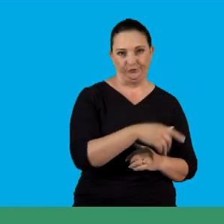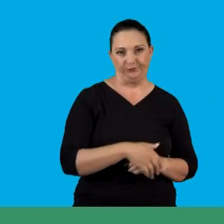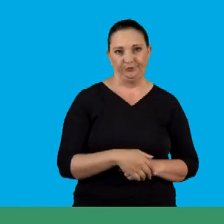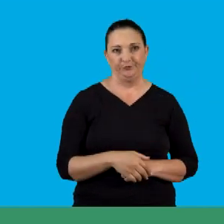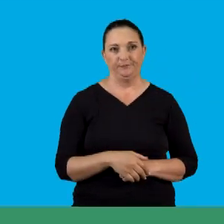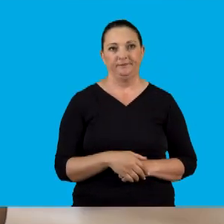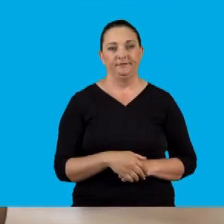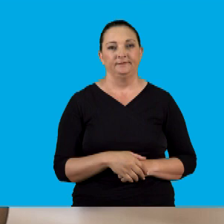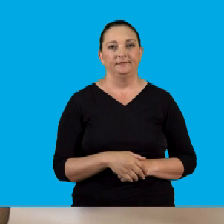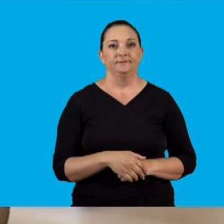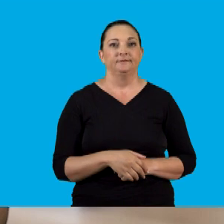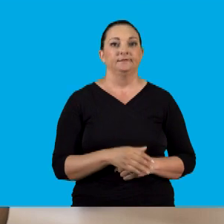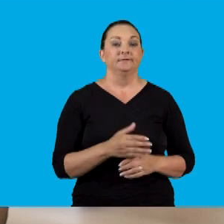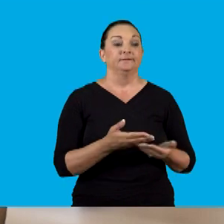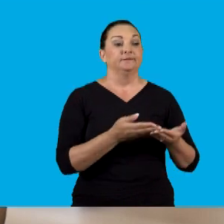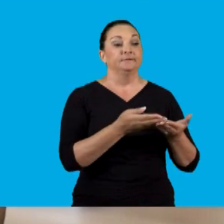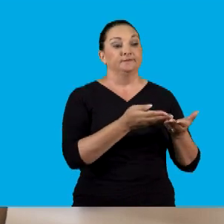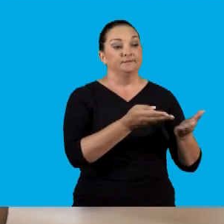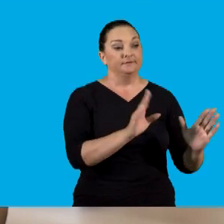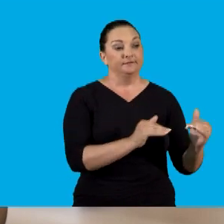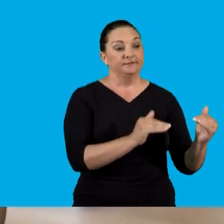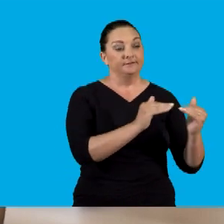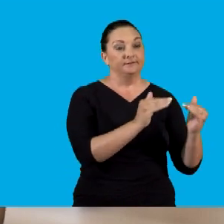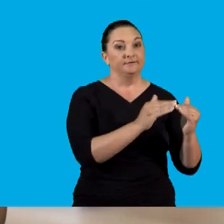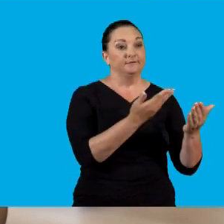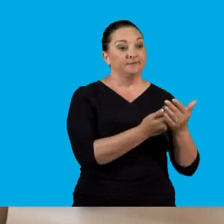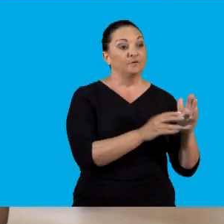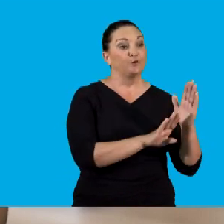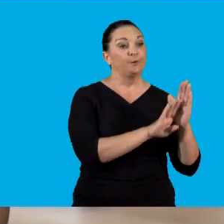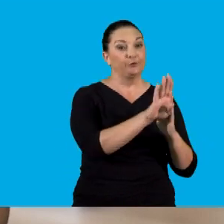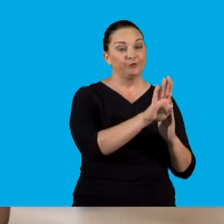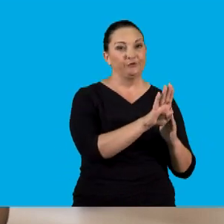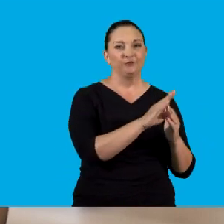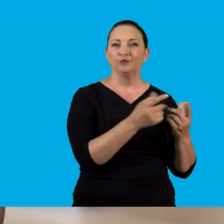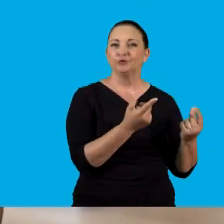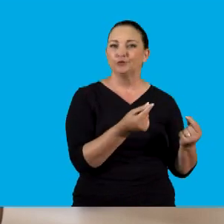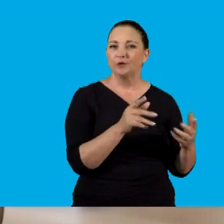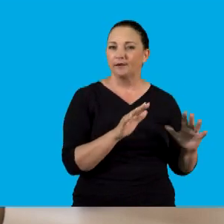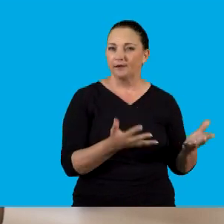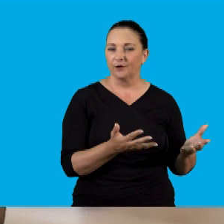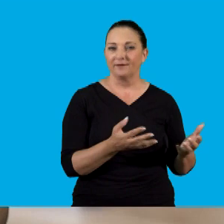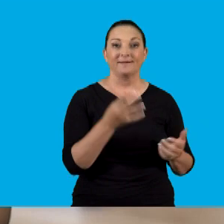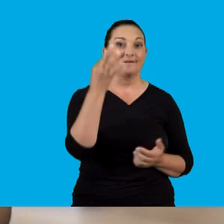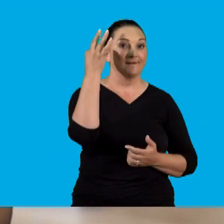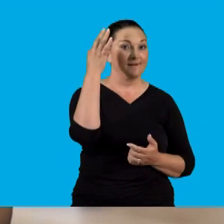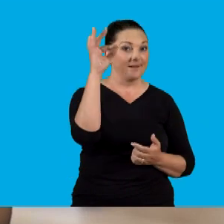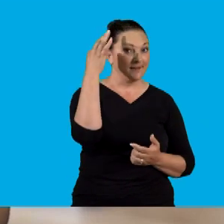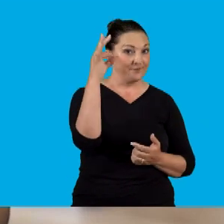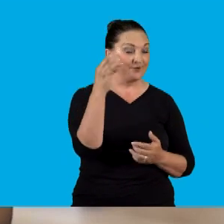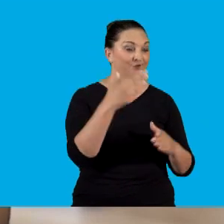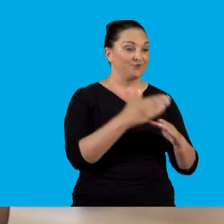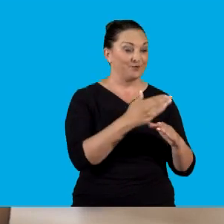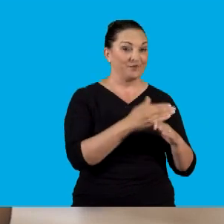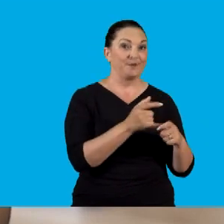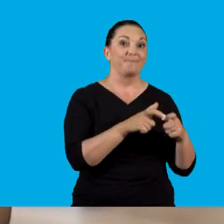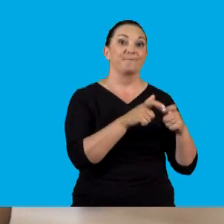to ensure that the general standard of all the citizens is improved. Through what? The government is the biggest employer